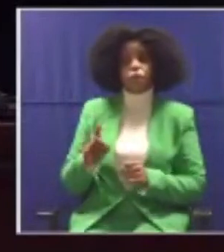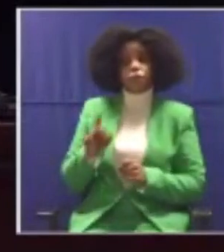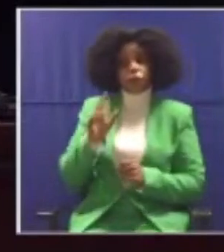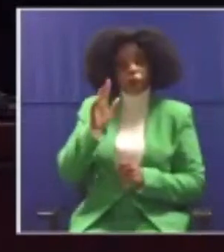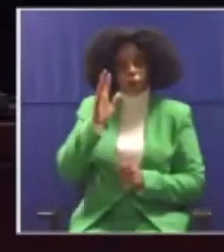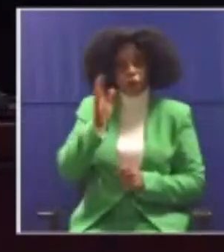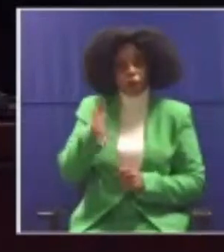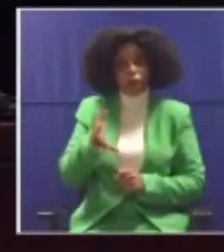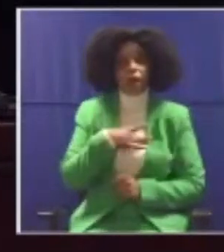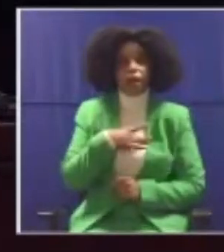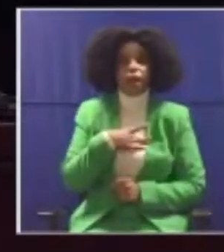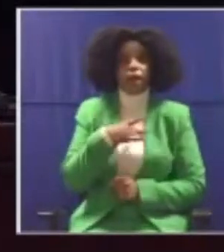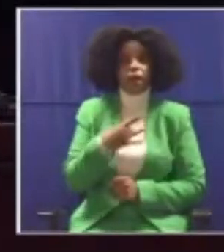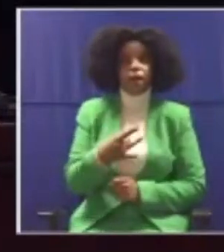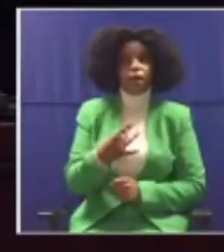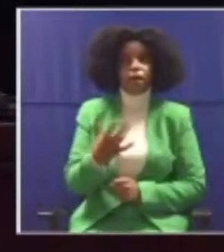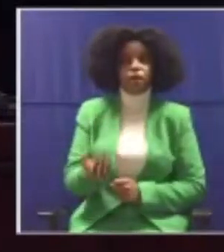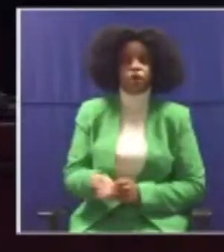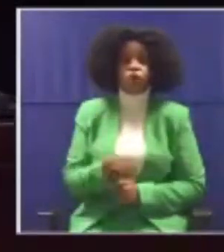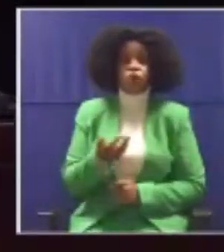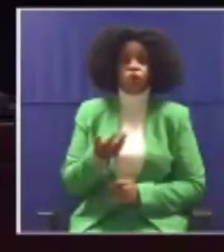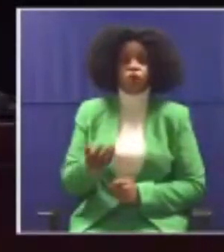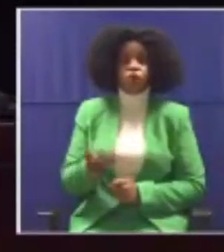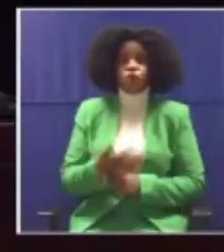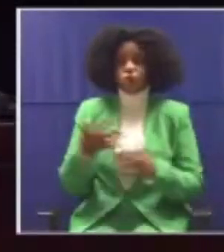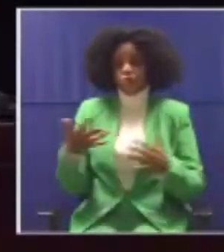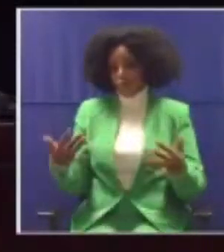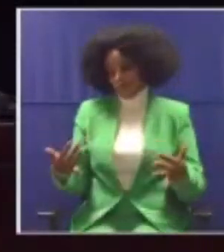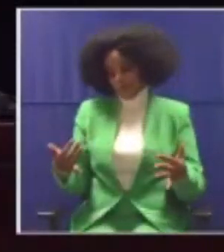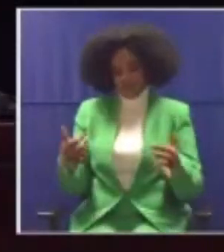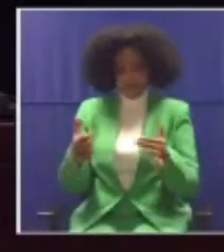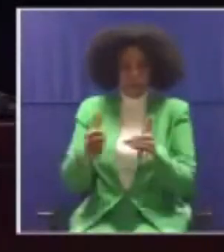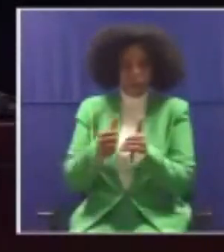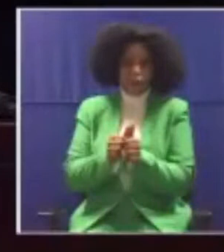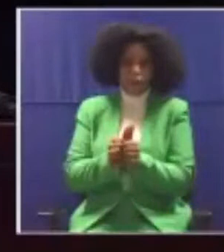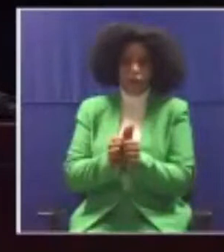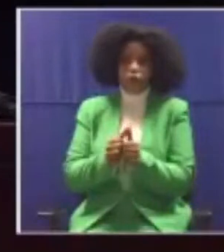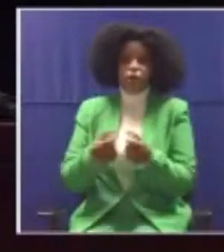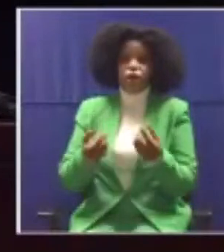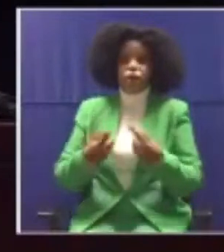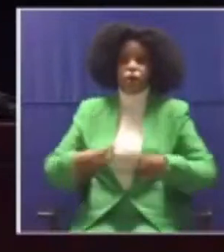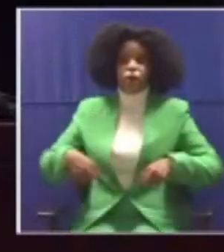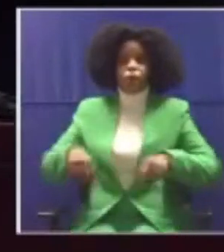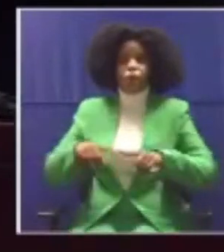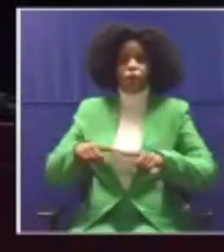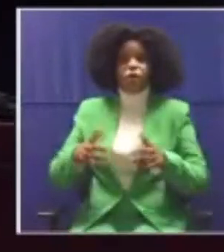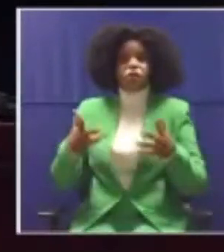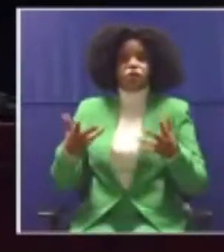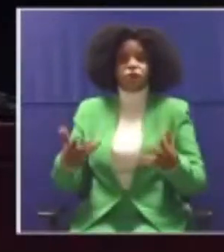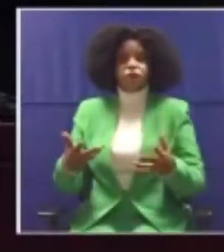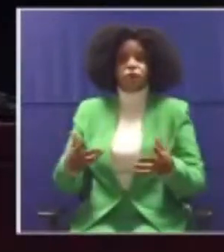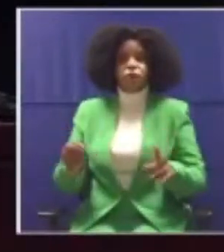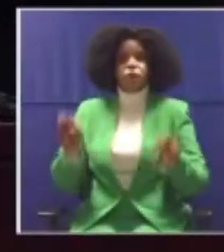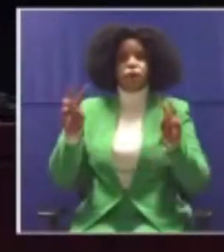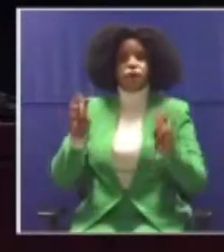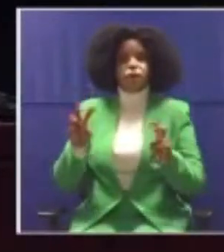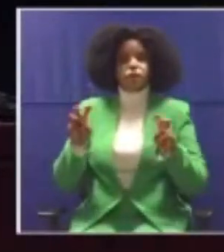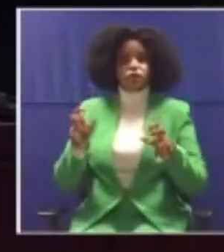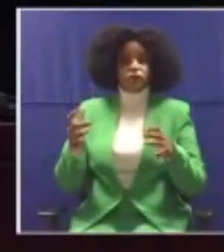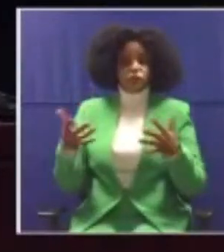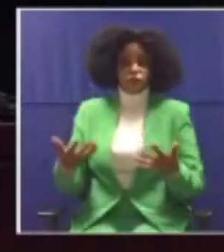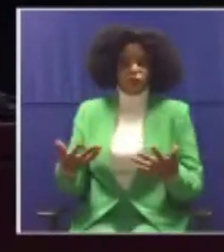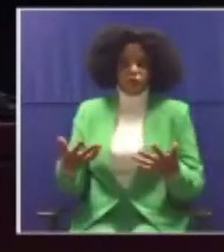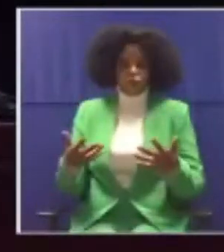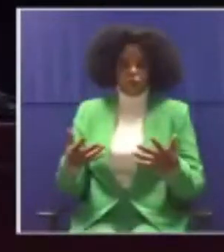like to once again partner with us to address issues of social cohesion. So yes,